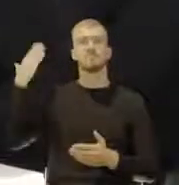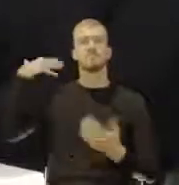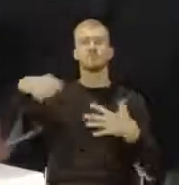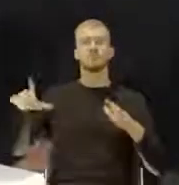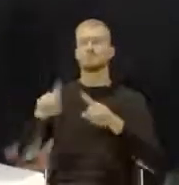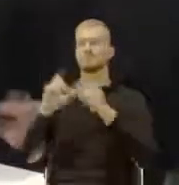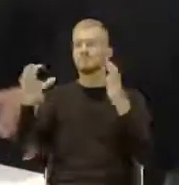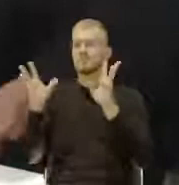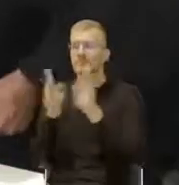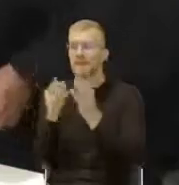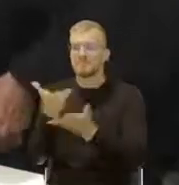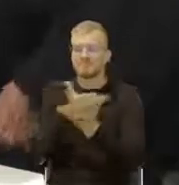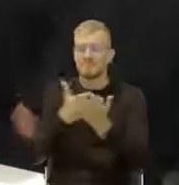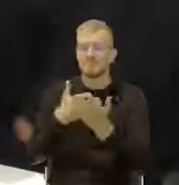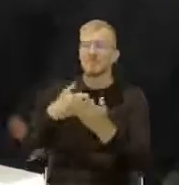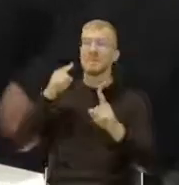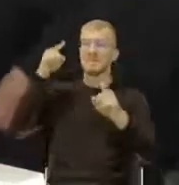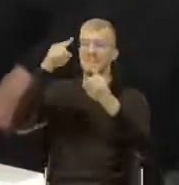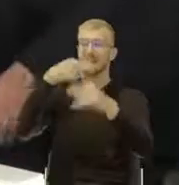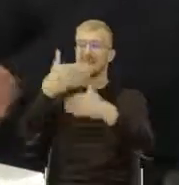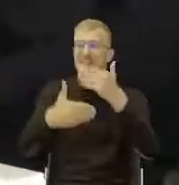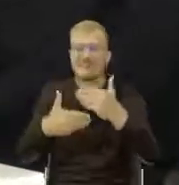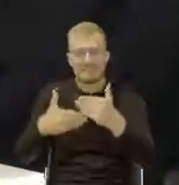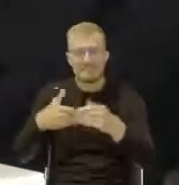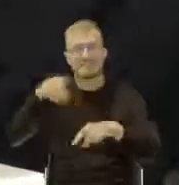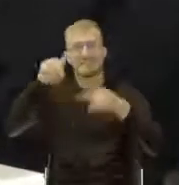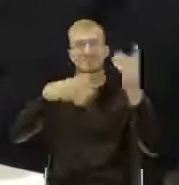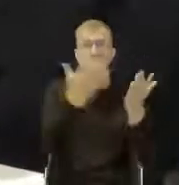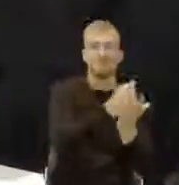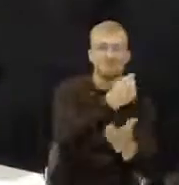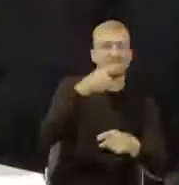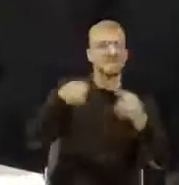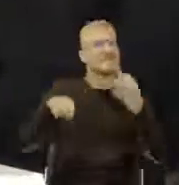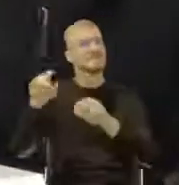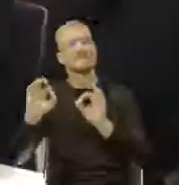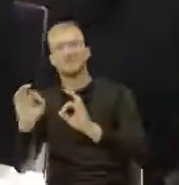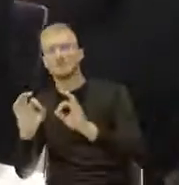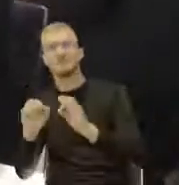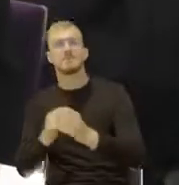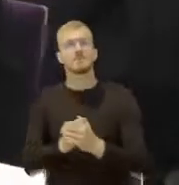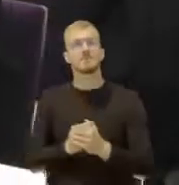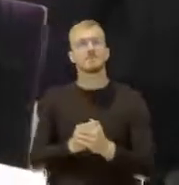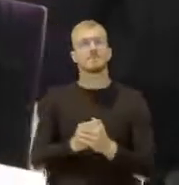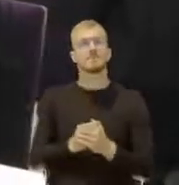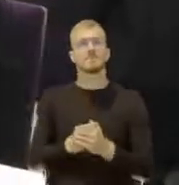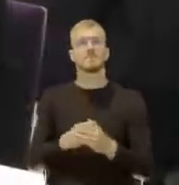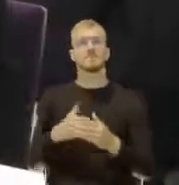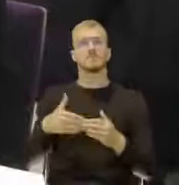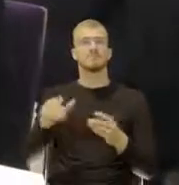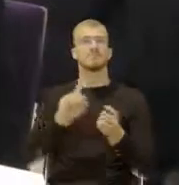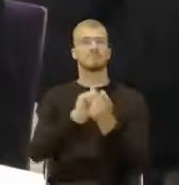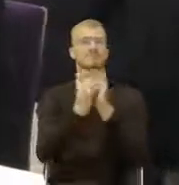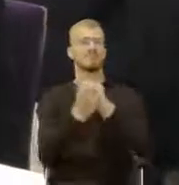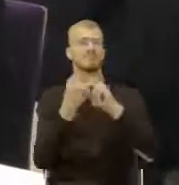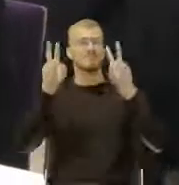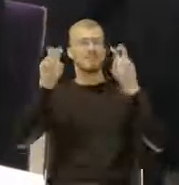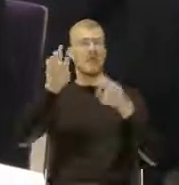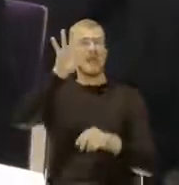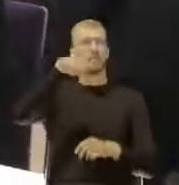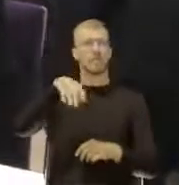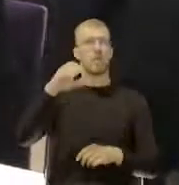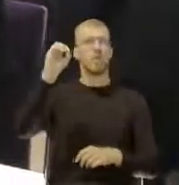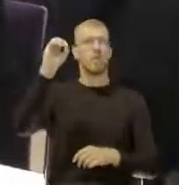meeting on the new urban agenda, ED Maimouna Mokhtarif called on all member states to strengthen multi-level governance by